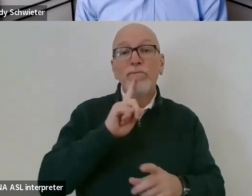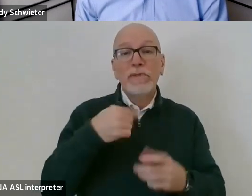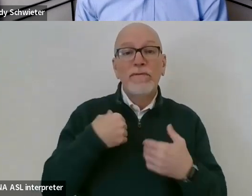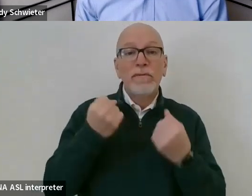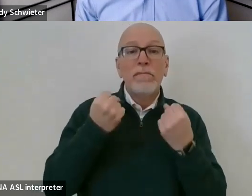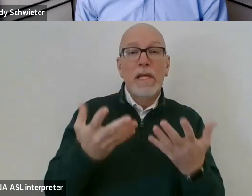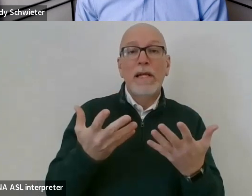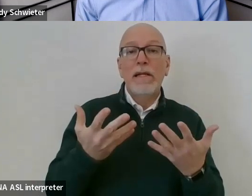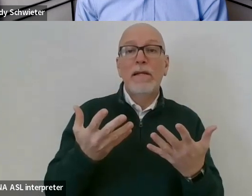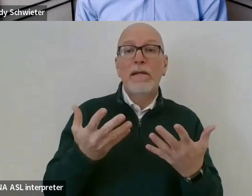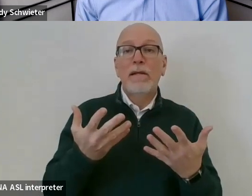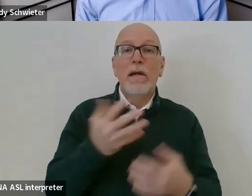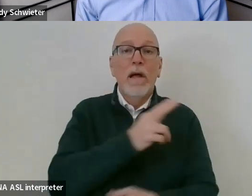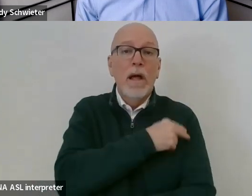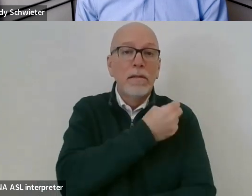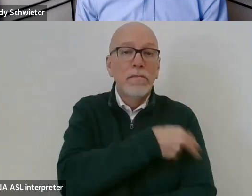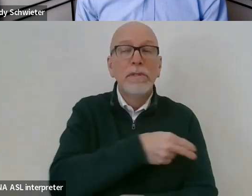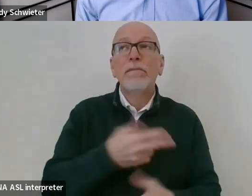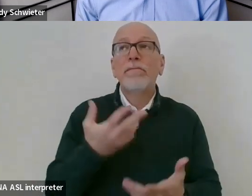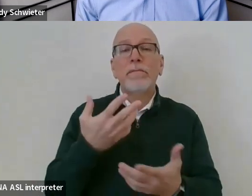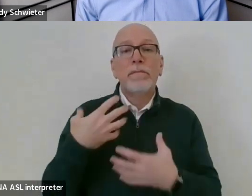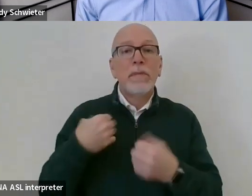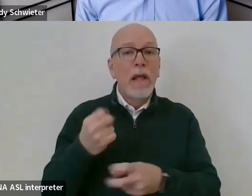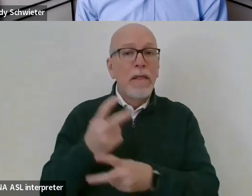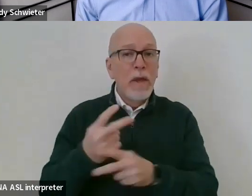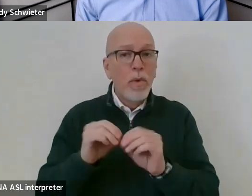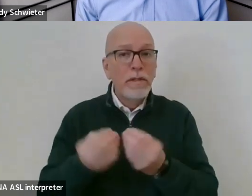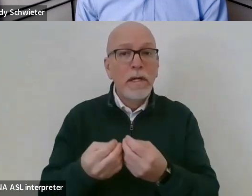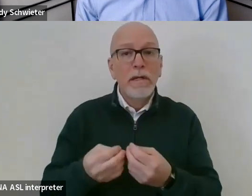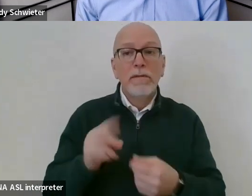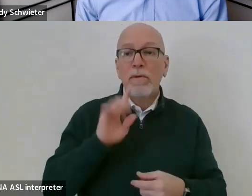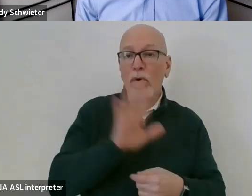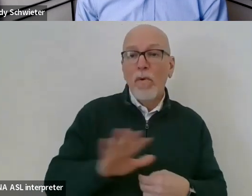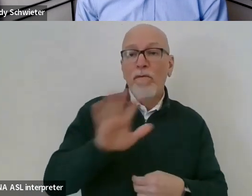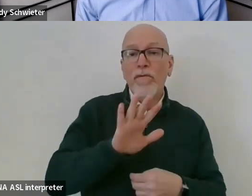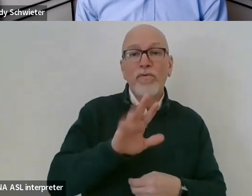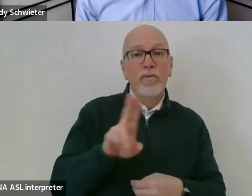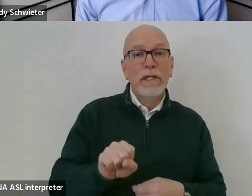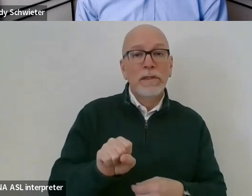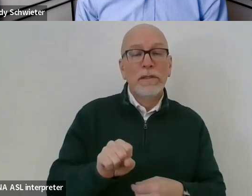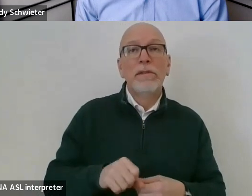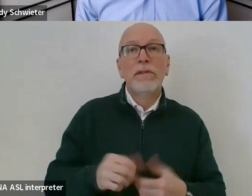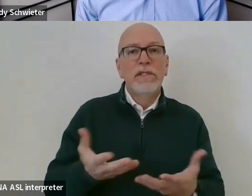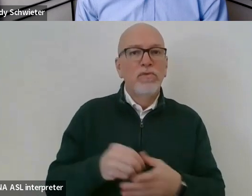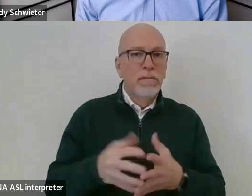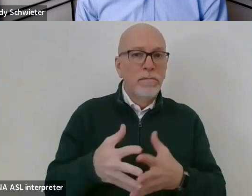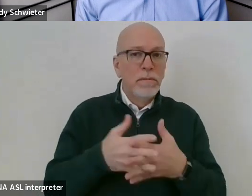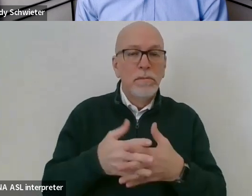many hospitals and healthcare organizations throughout the nation here in the